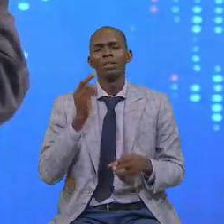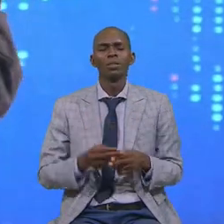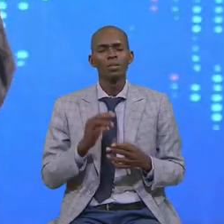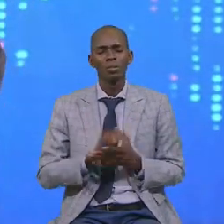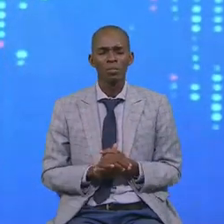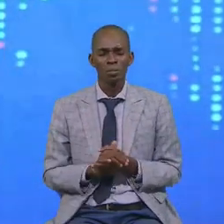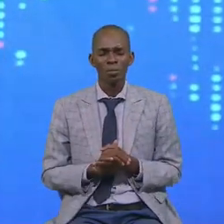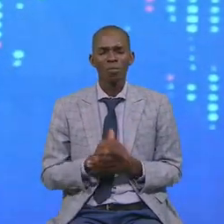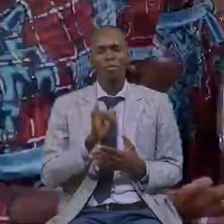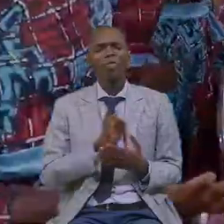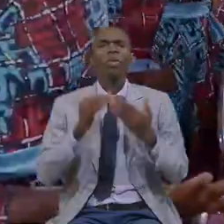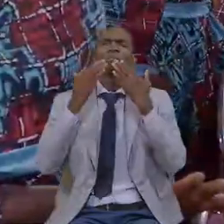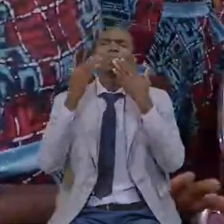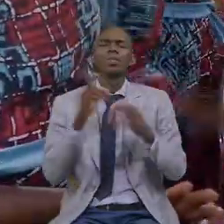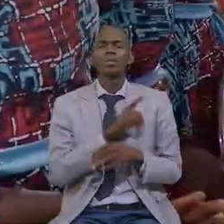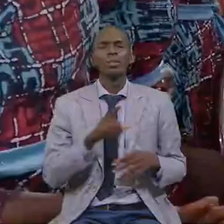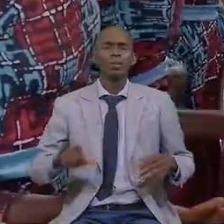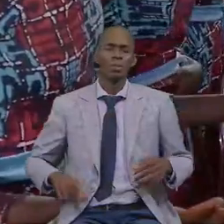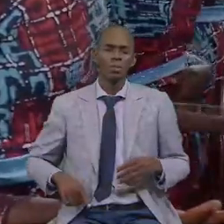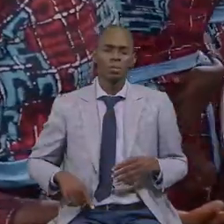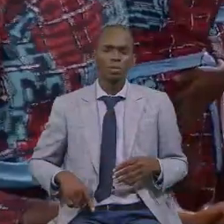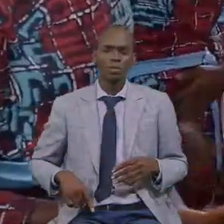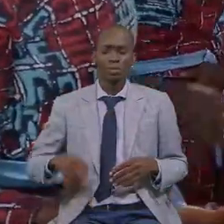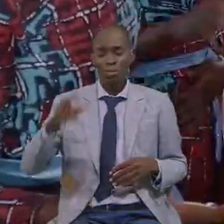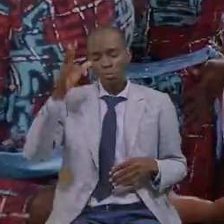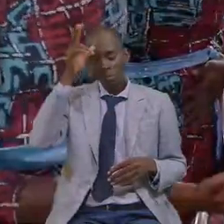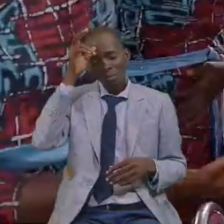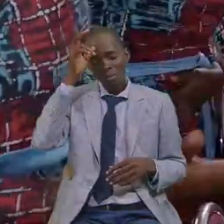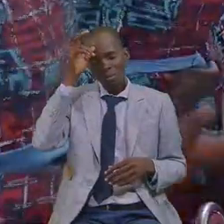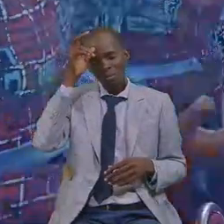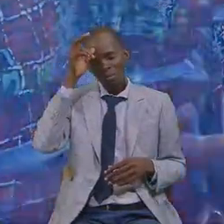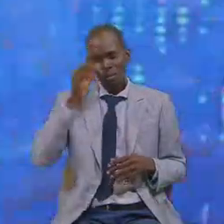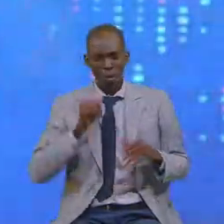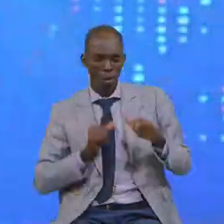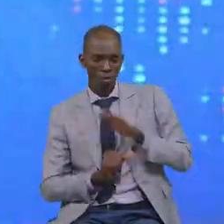I thank you, Lord. Satan under their feet.